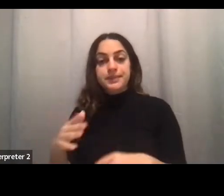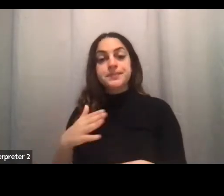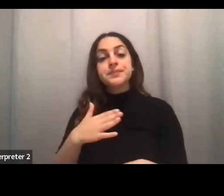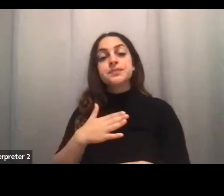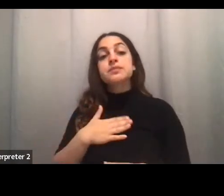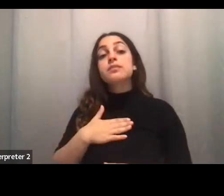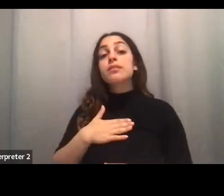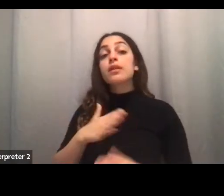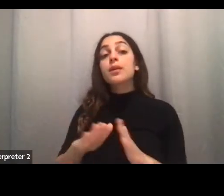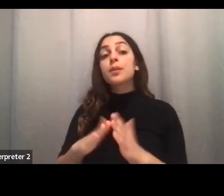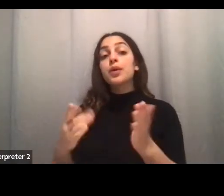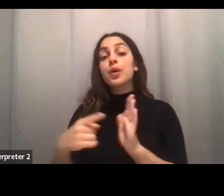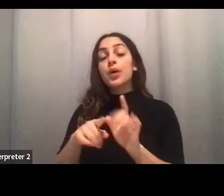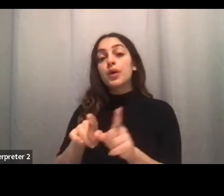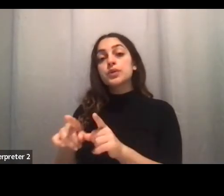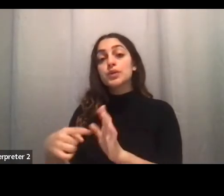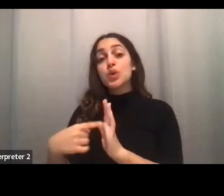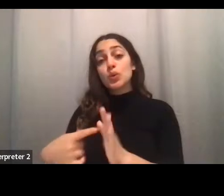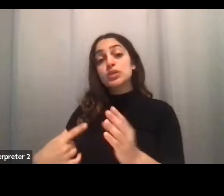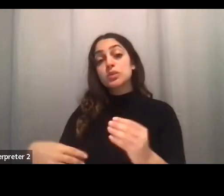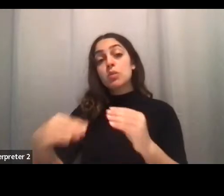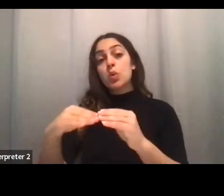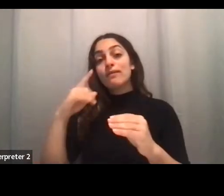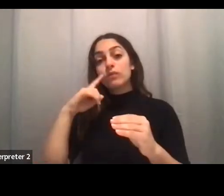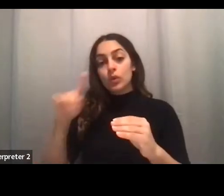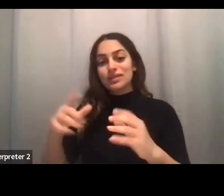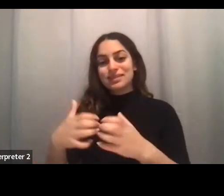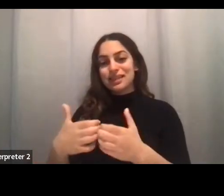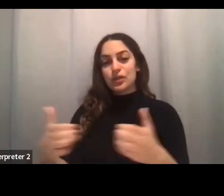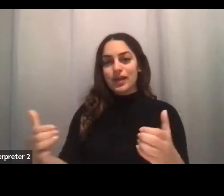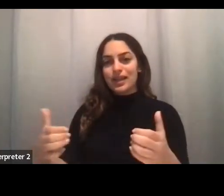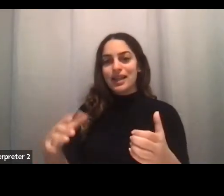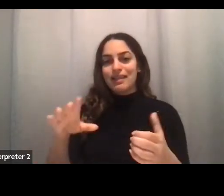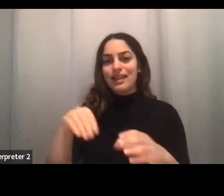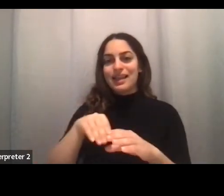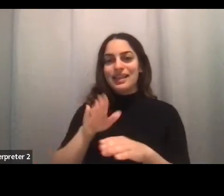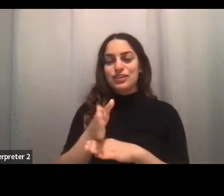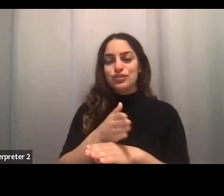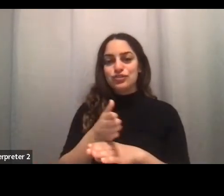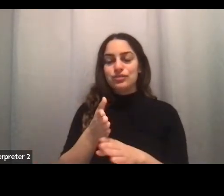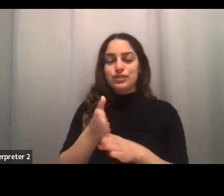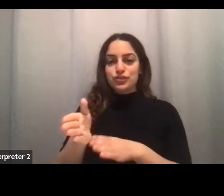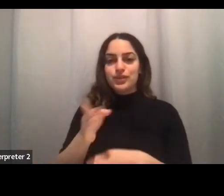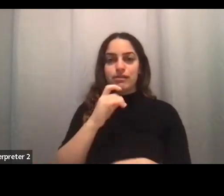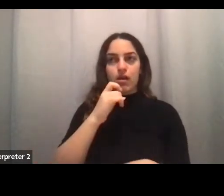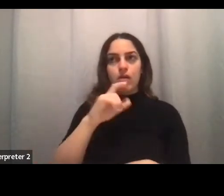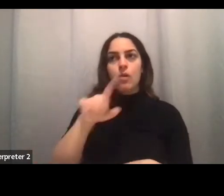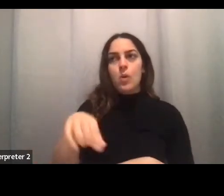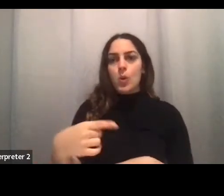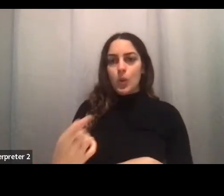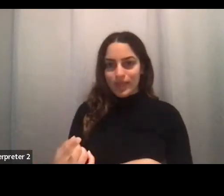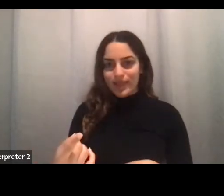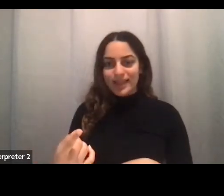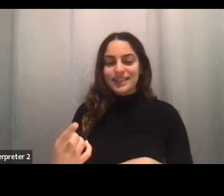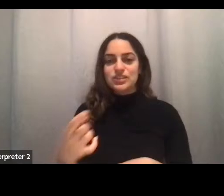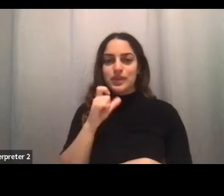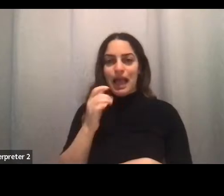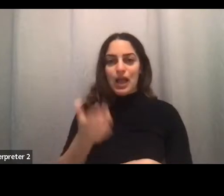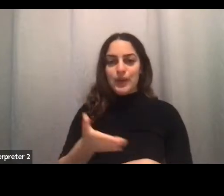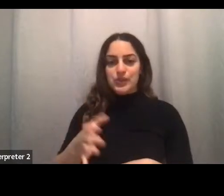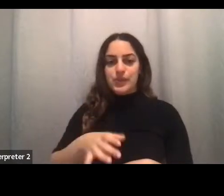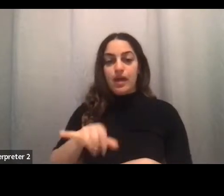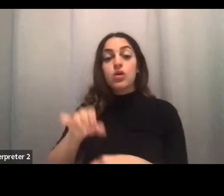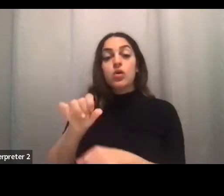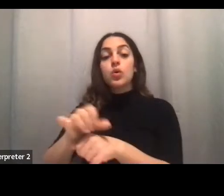there's more to desegregating an industry than simply being hired into it workplace culture has to change the first non-white